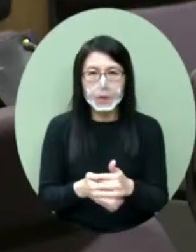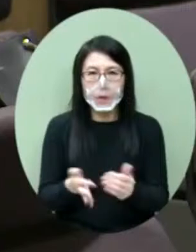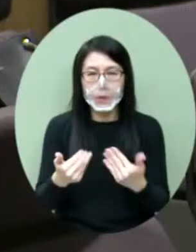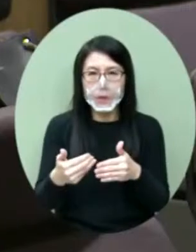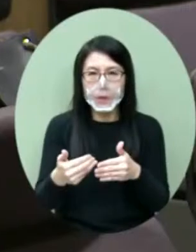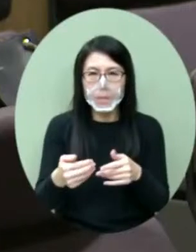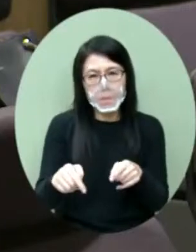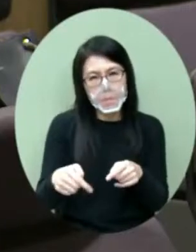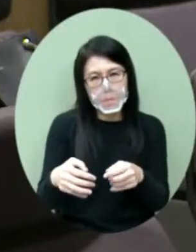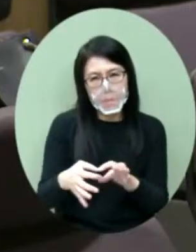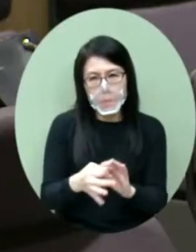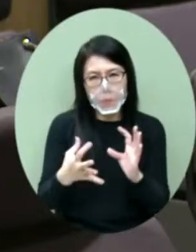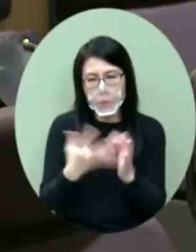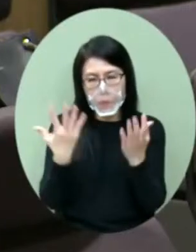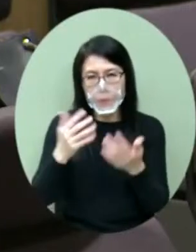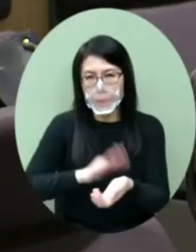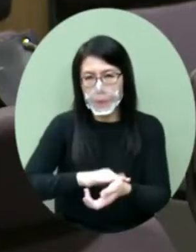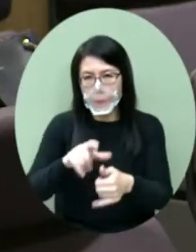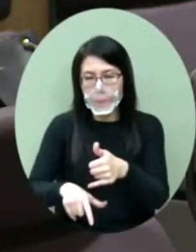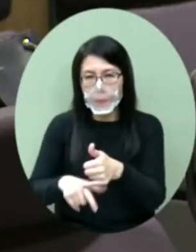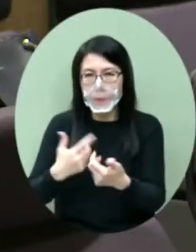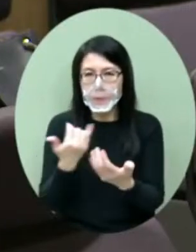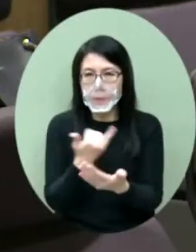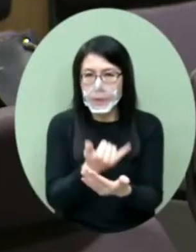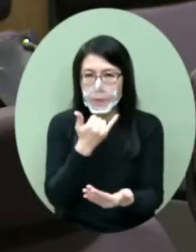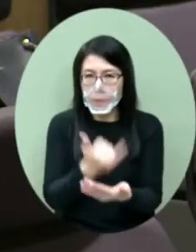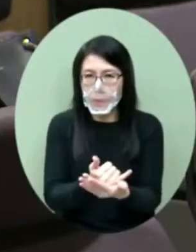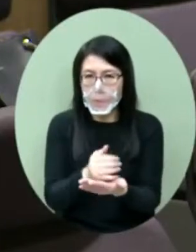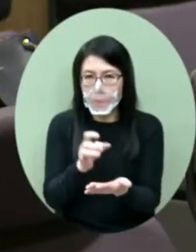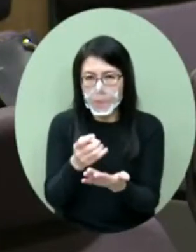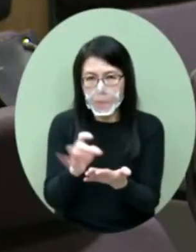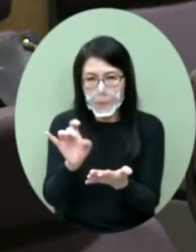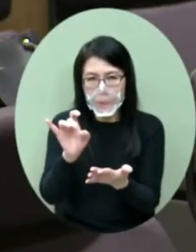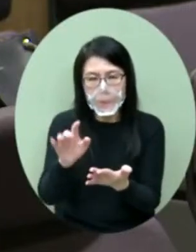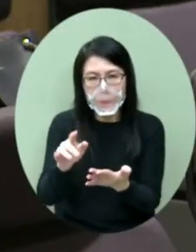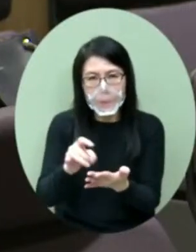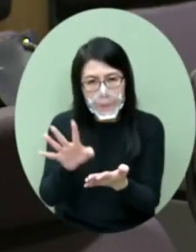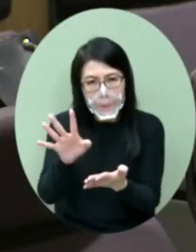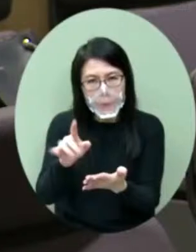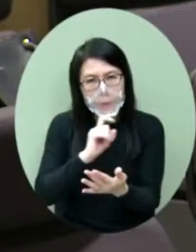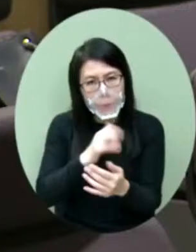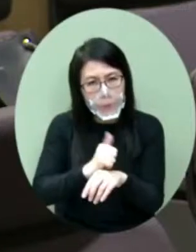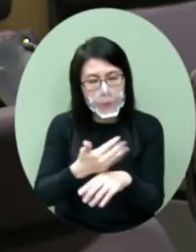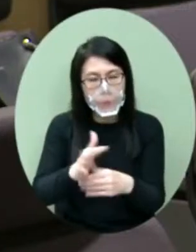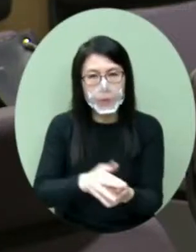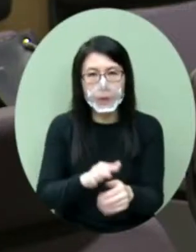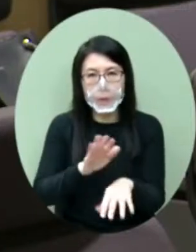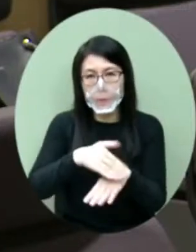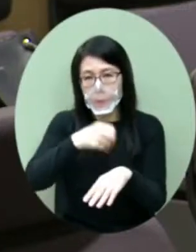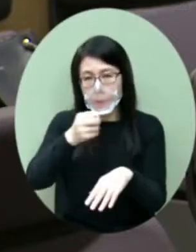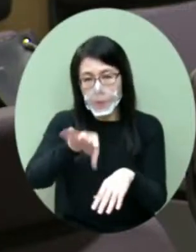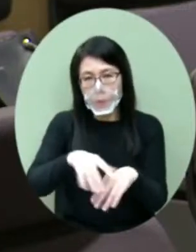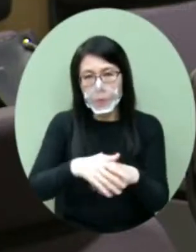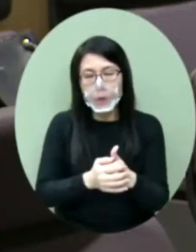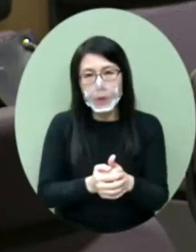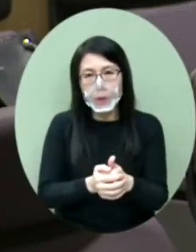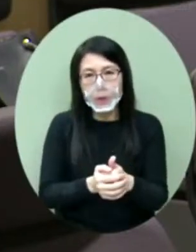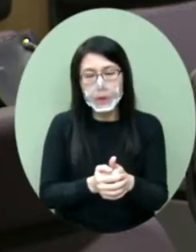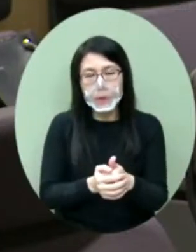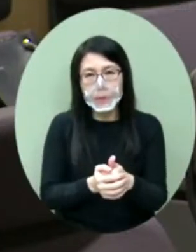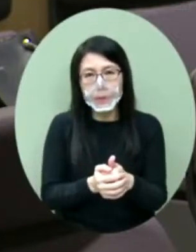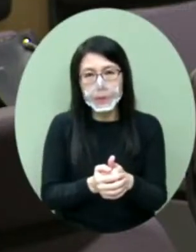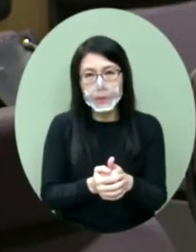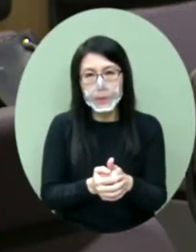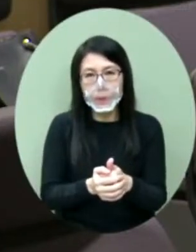the breakdown? For those not directly related to COVID, will you consider deducting them from the death